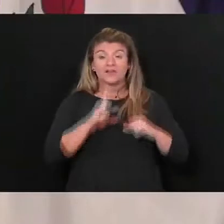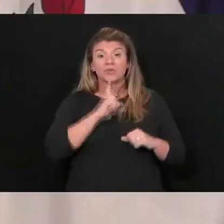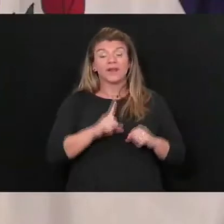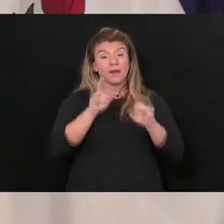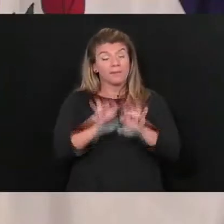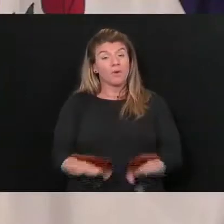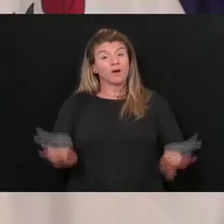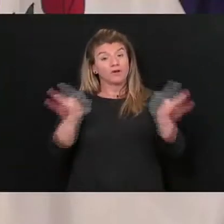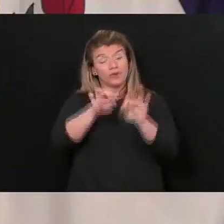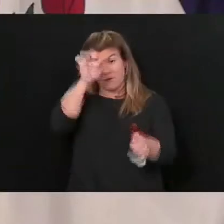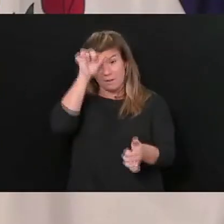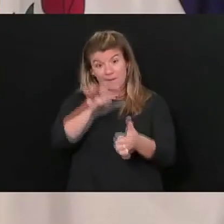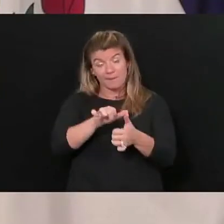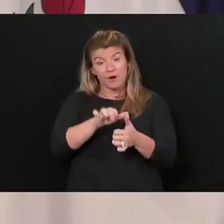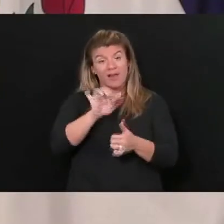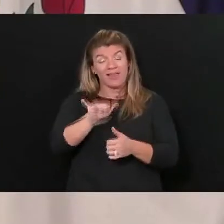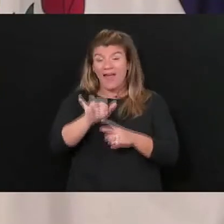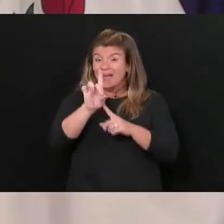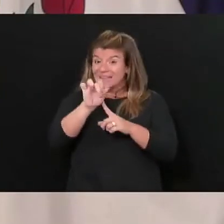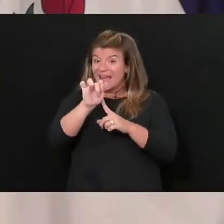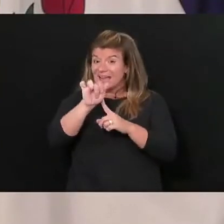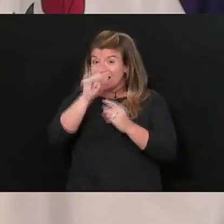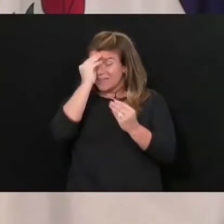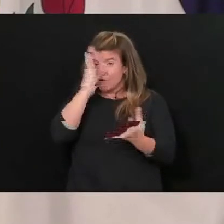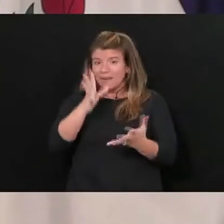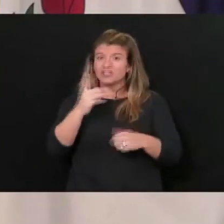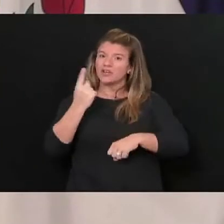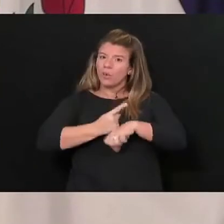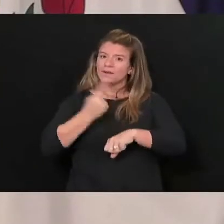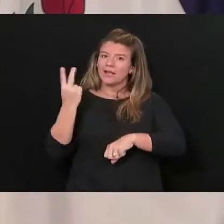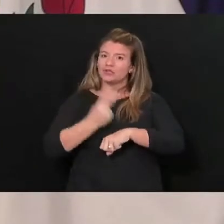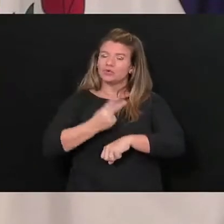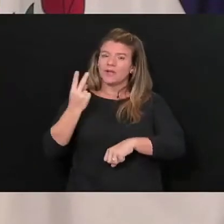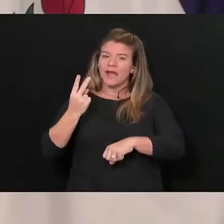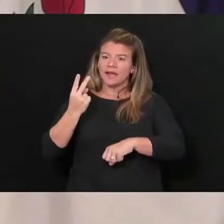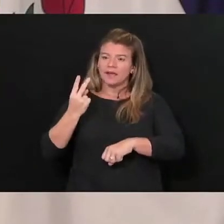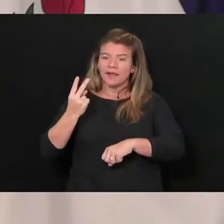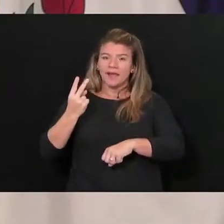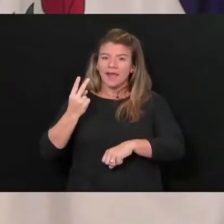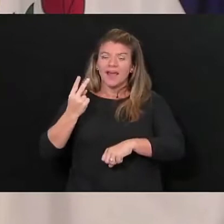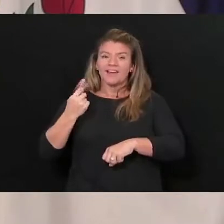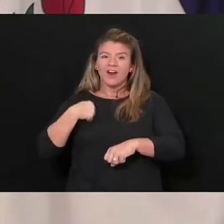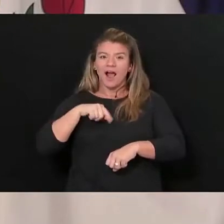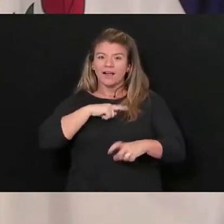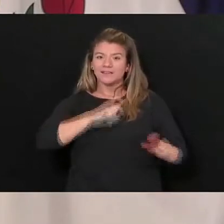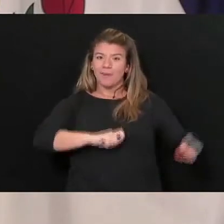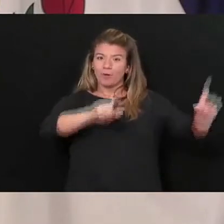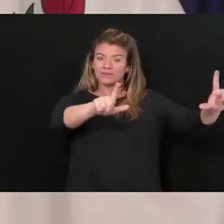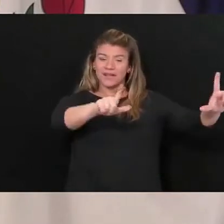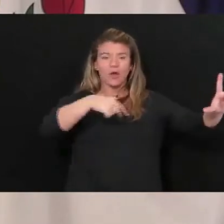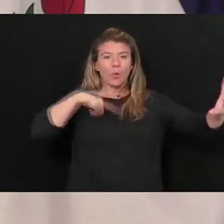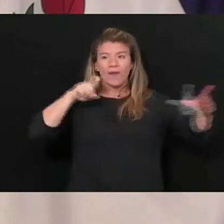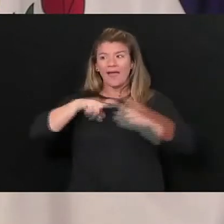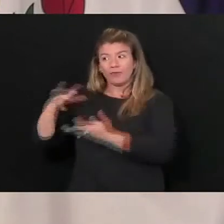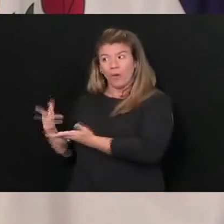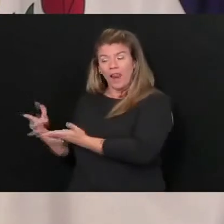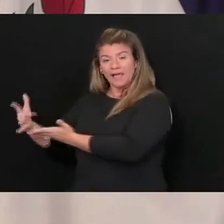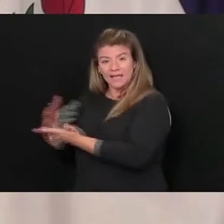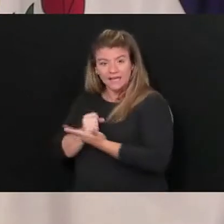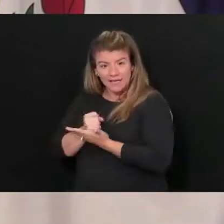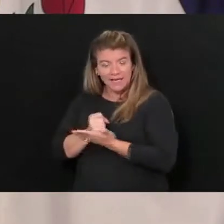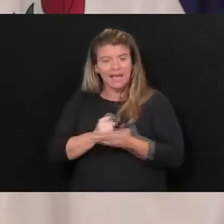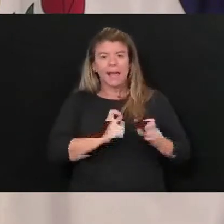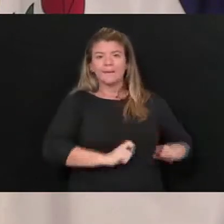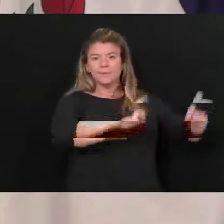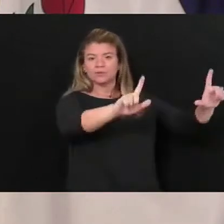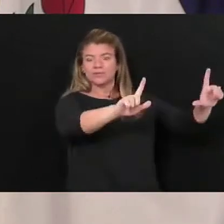that the data will be delayed by a day or two before we can get it from the county superintendents and get it up.